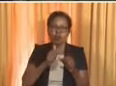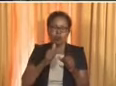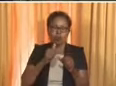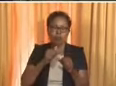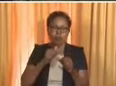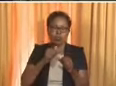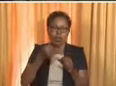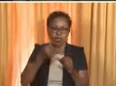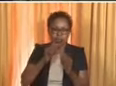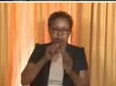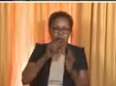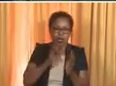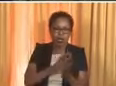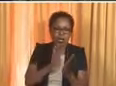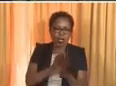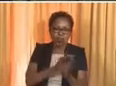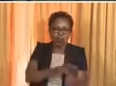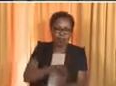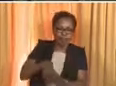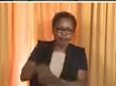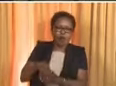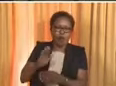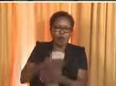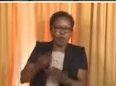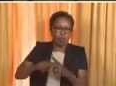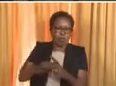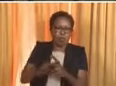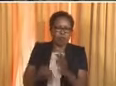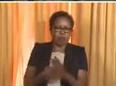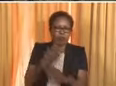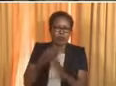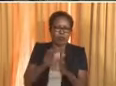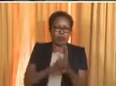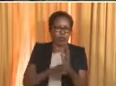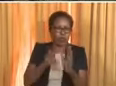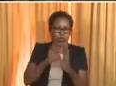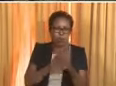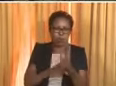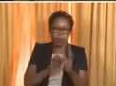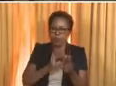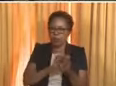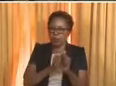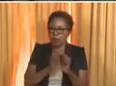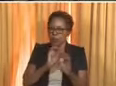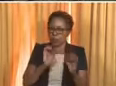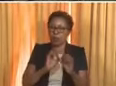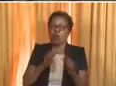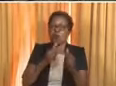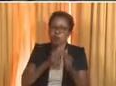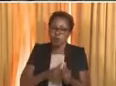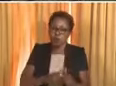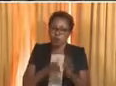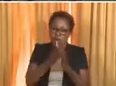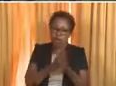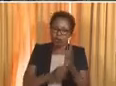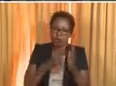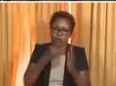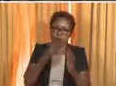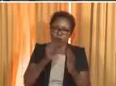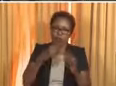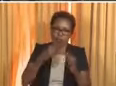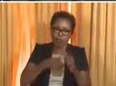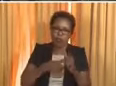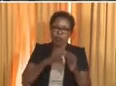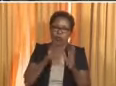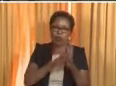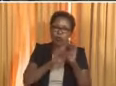changes to the Constitution by popular initiative because he can do so through Parliament. According to Article 256 of the Constitution can only be